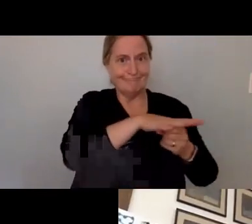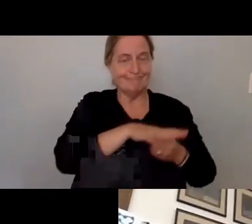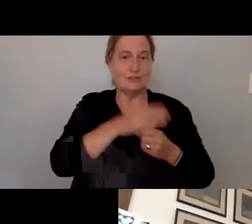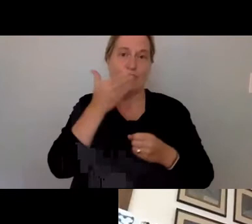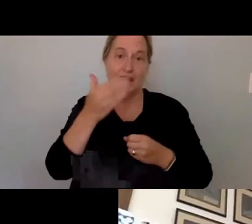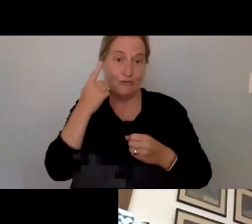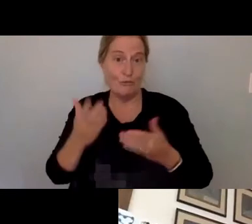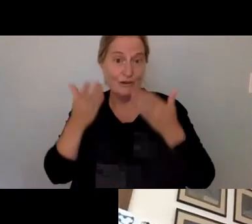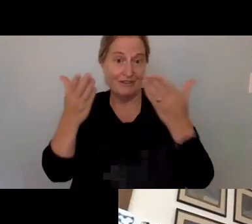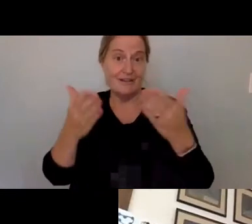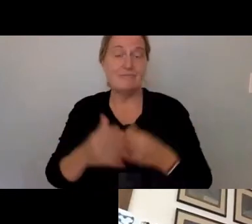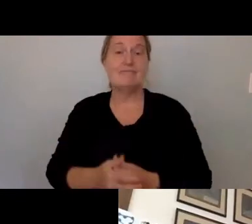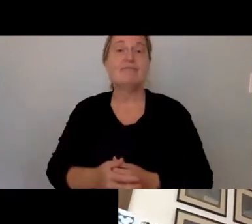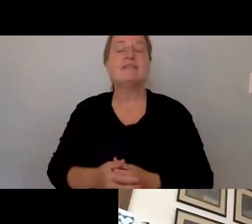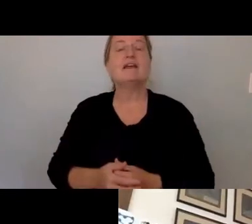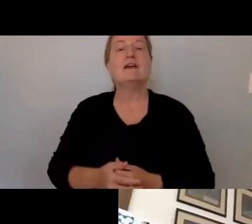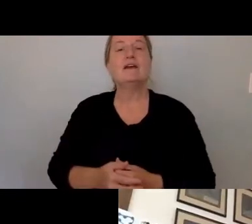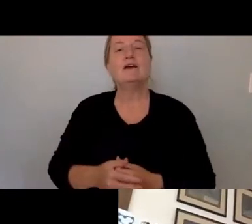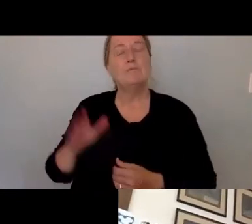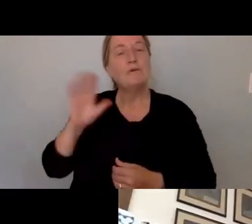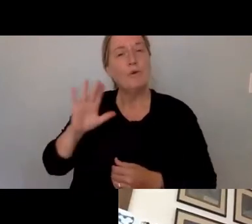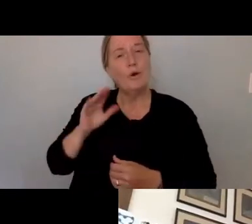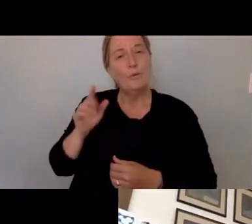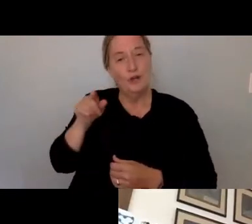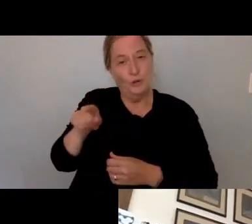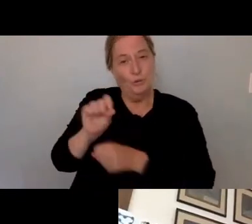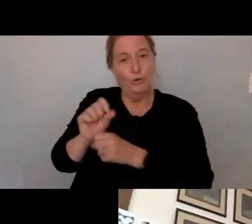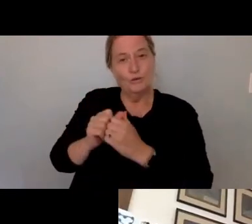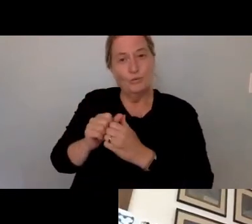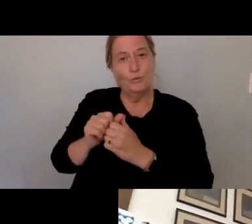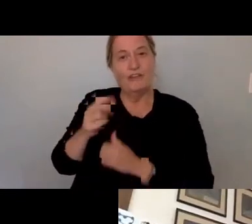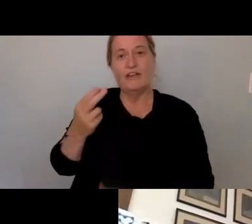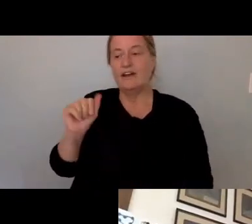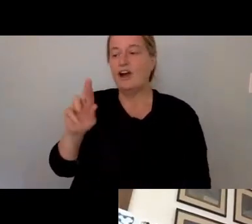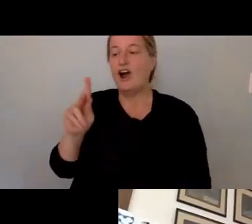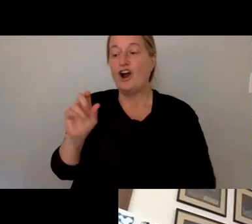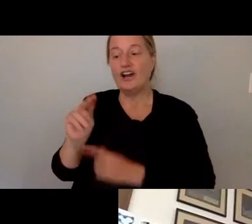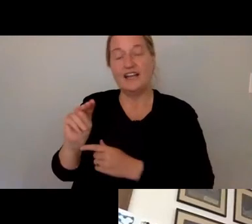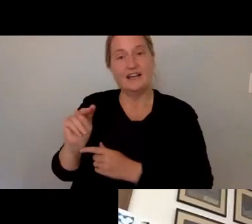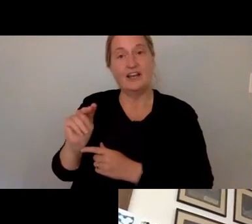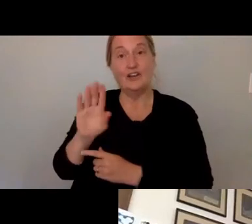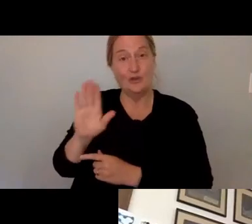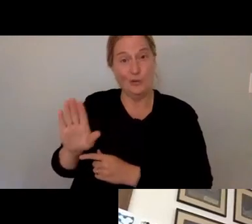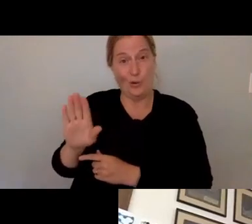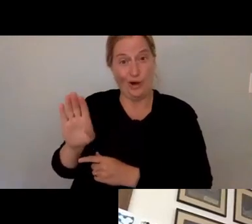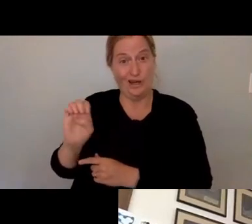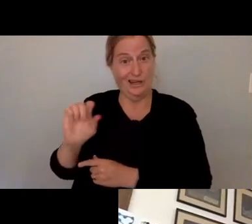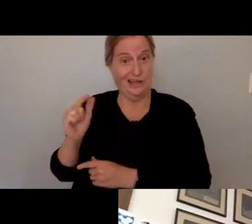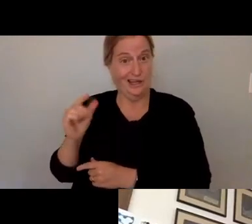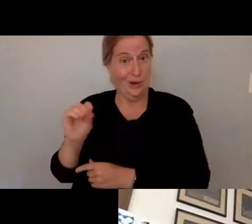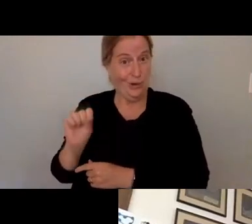were able to work with Harkin, you guys set your egos outside the door. And I'll never forget back in